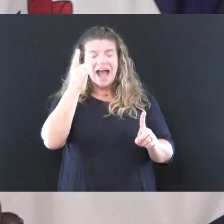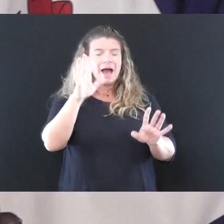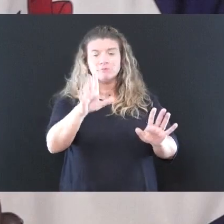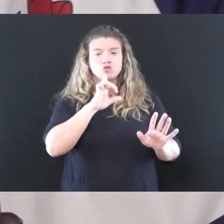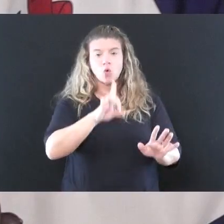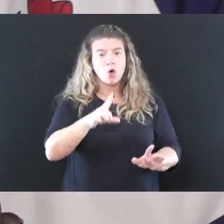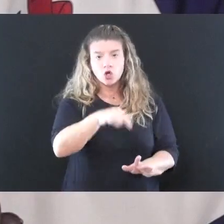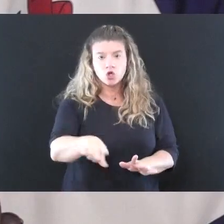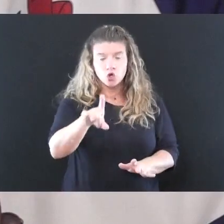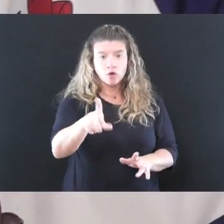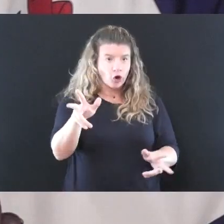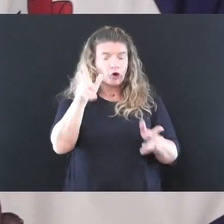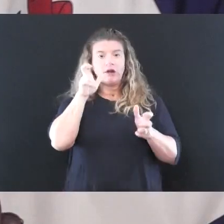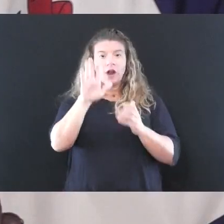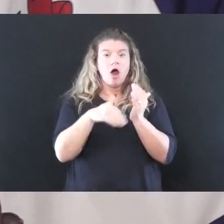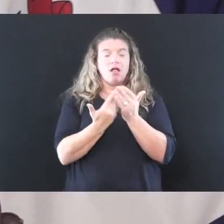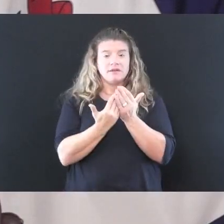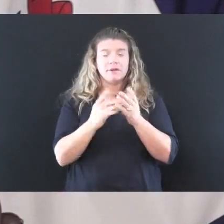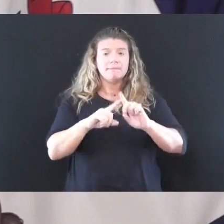of it and everything, but